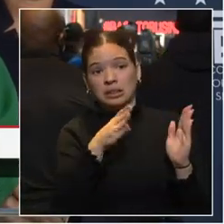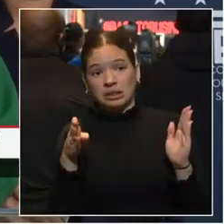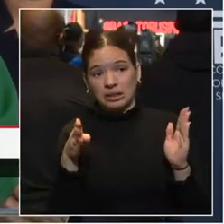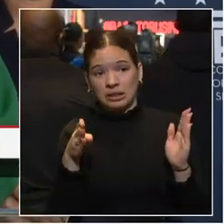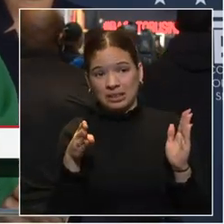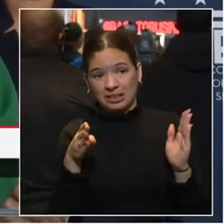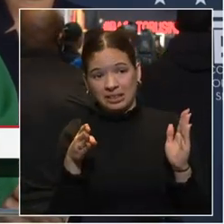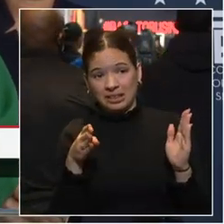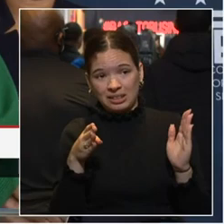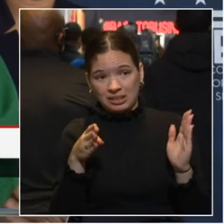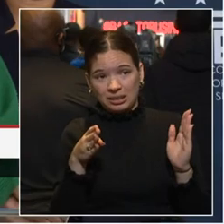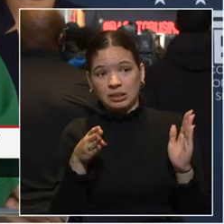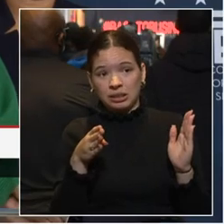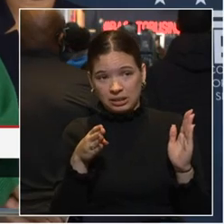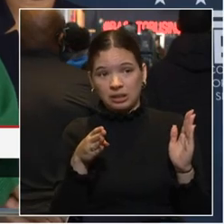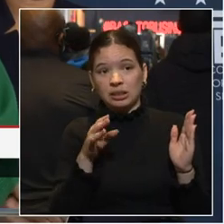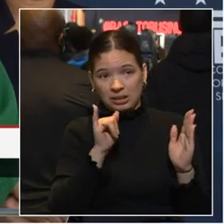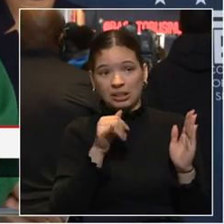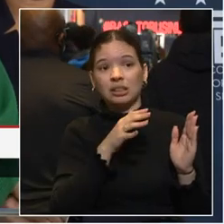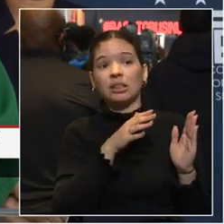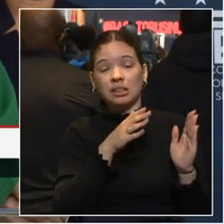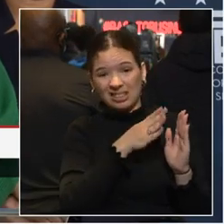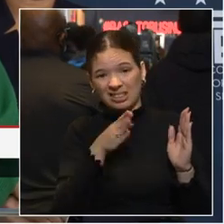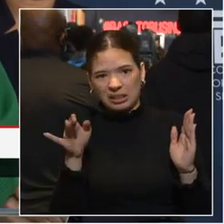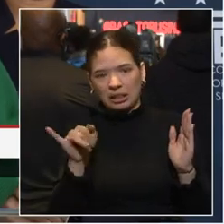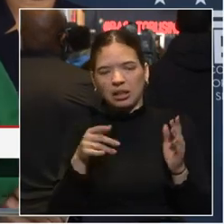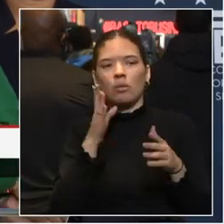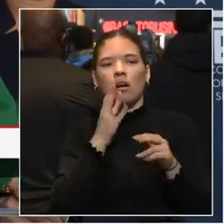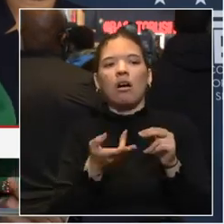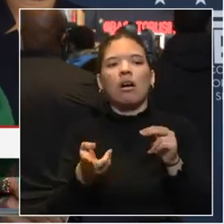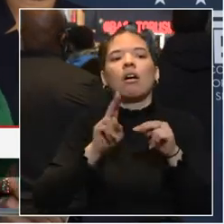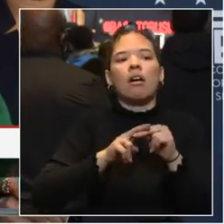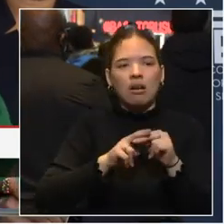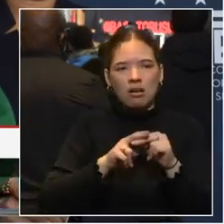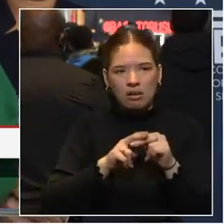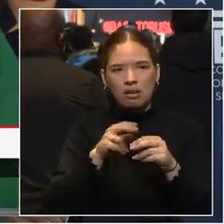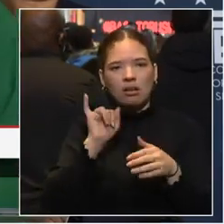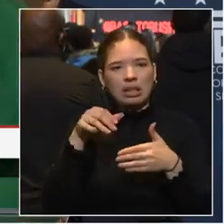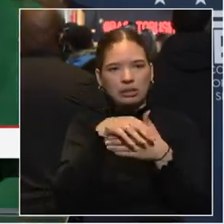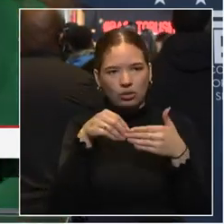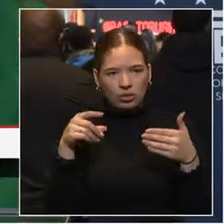hour. And again, 22 to 24-year-olds do make minimum wage.